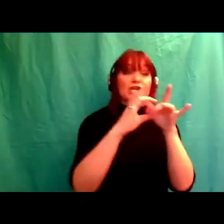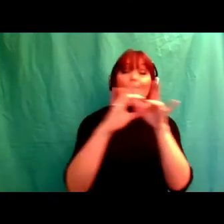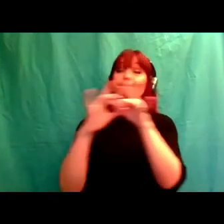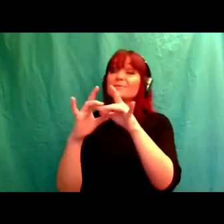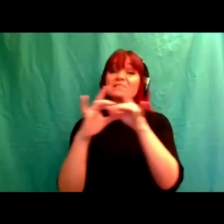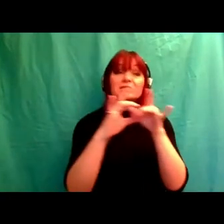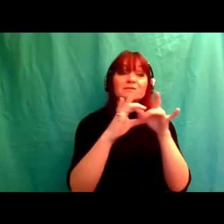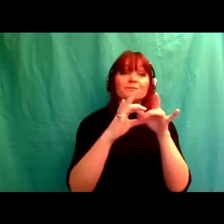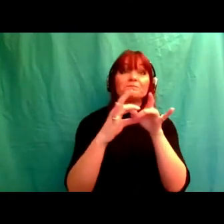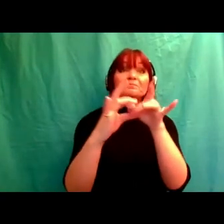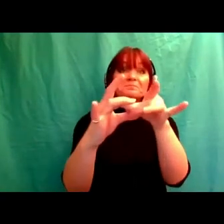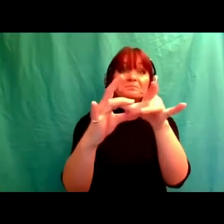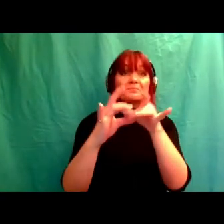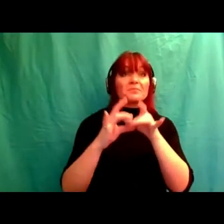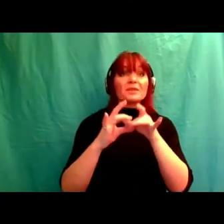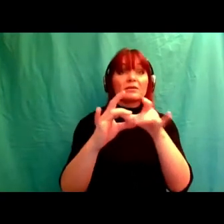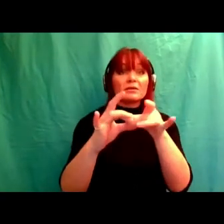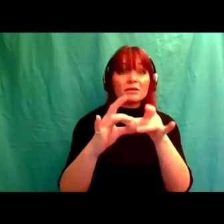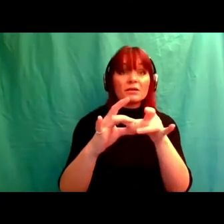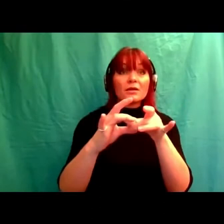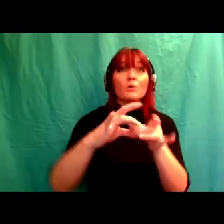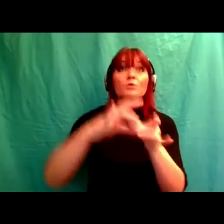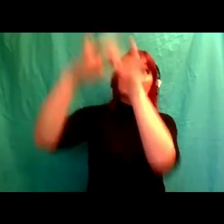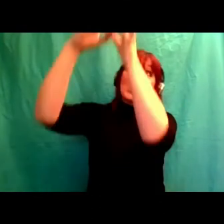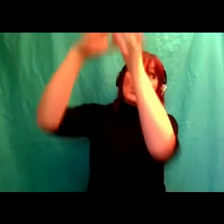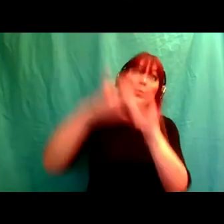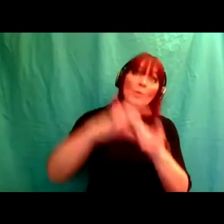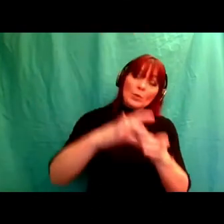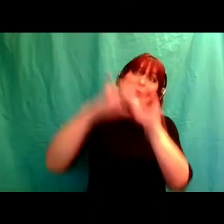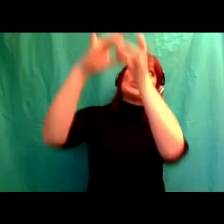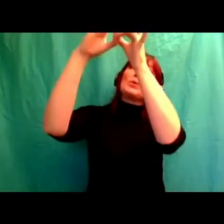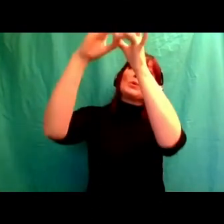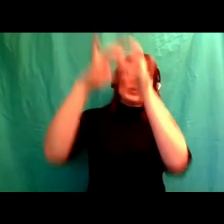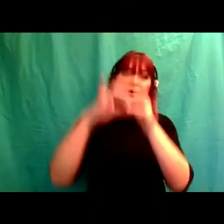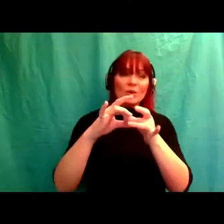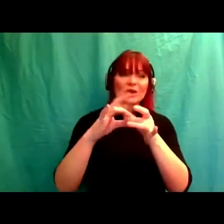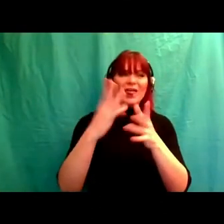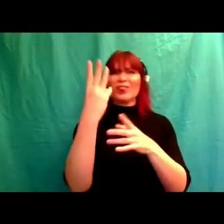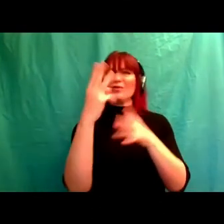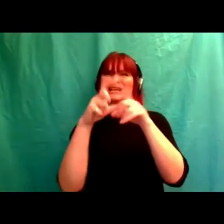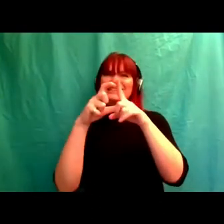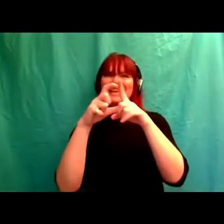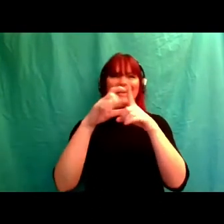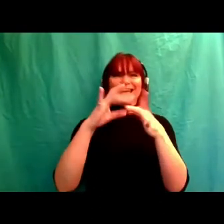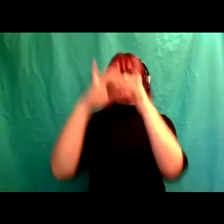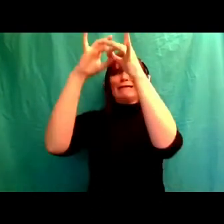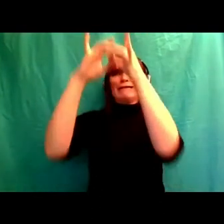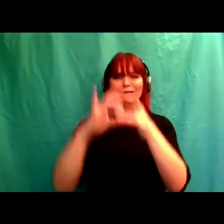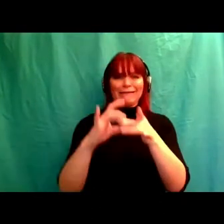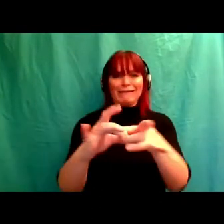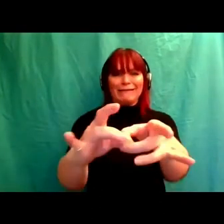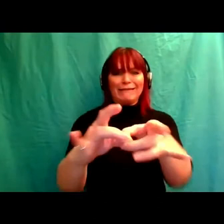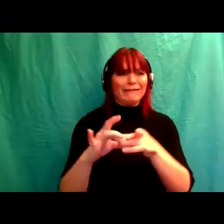health providers or hospitals, but there'll also be vertical relationships with those providers and providers of primary care,